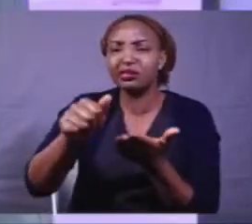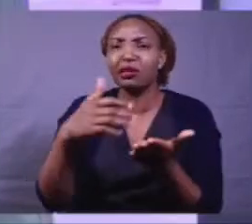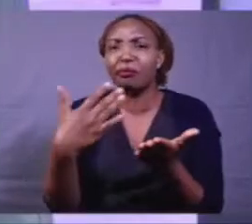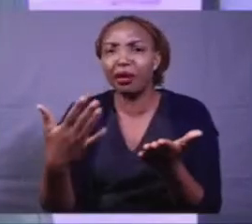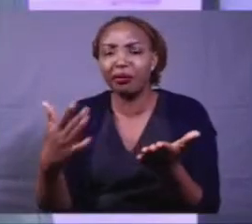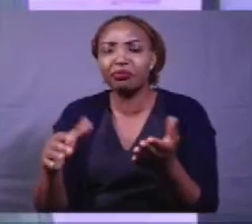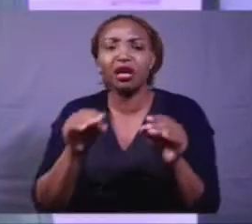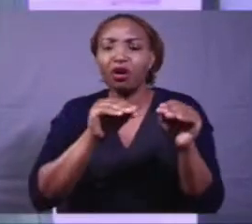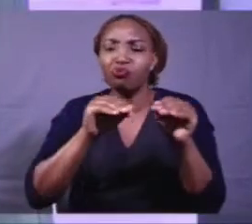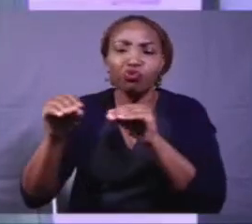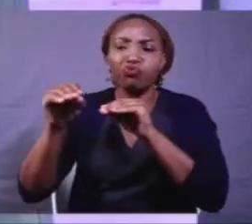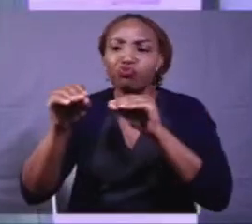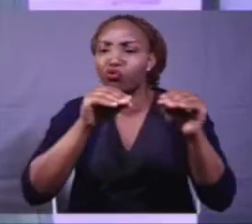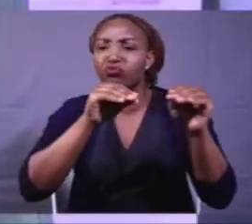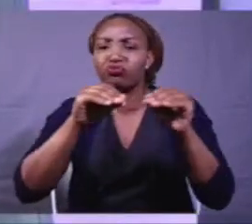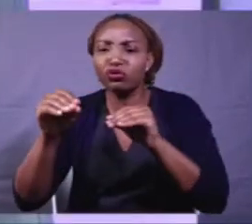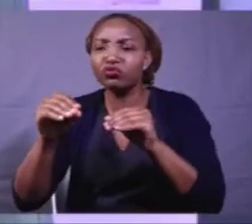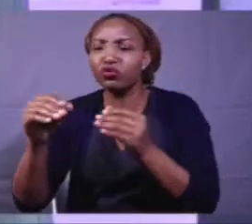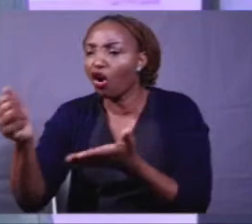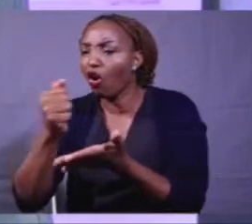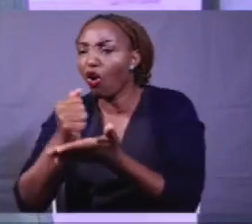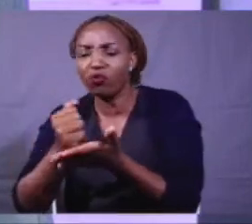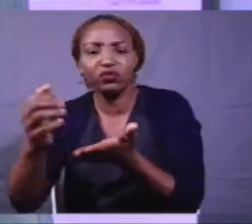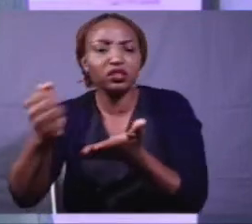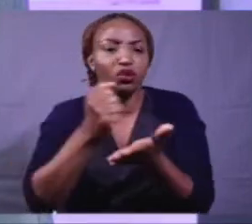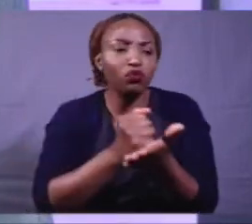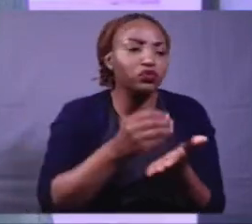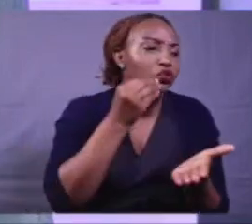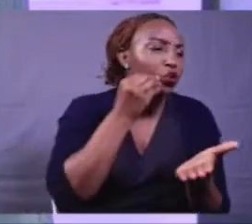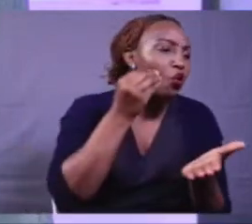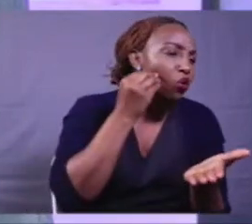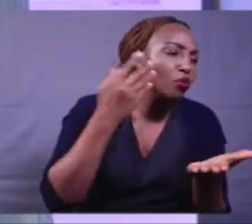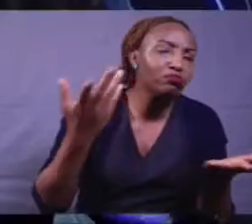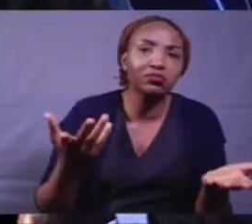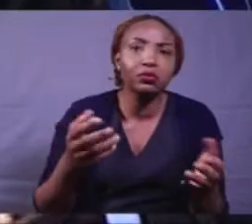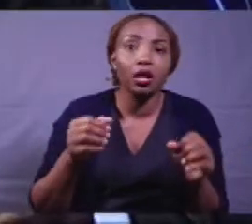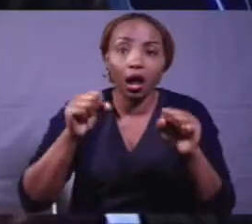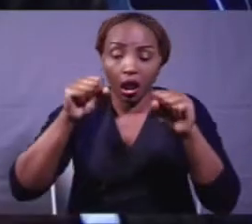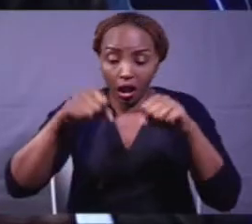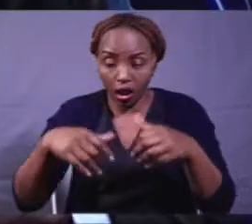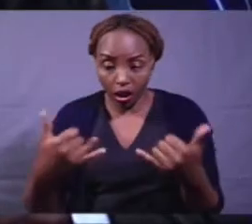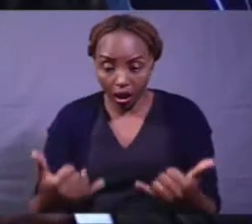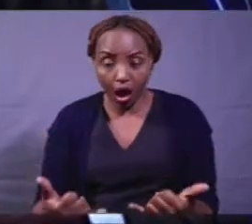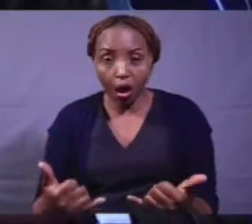home to home, supplying the documents. How is it working? So now it came to the courts. Yes.